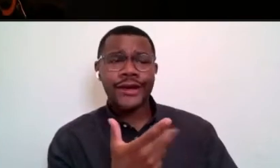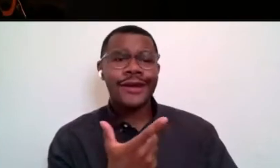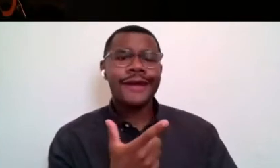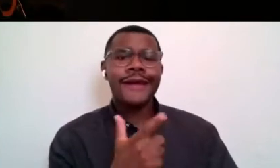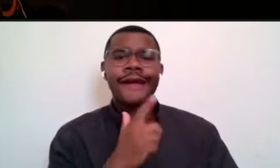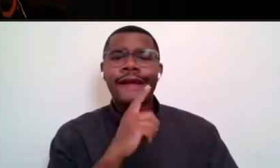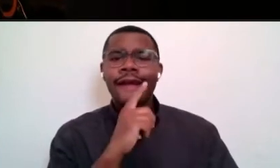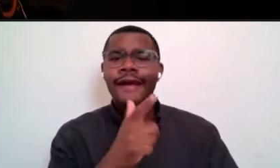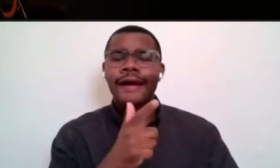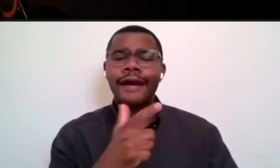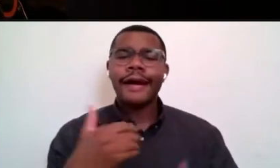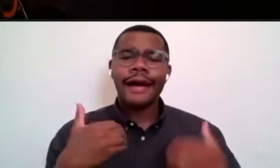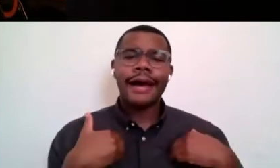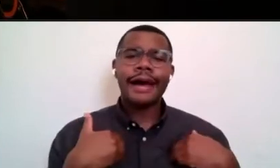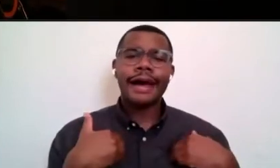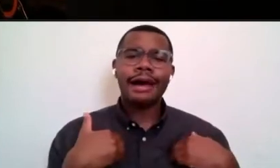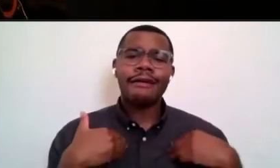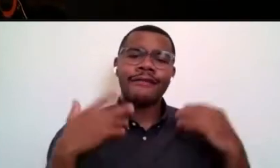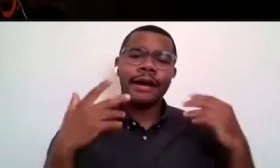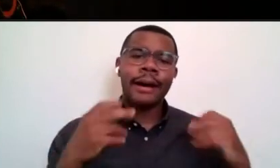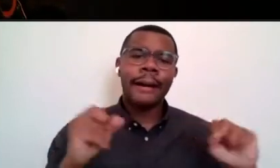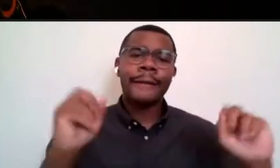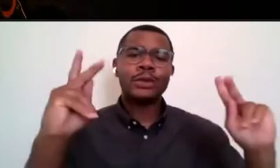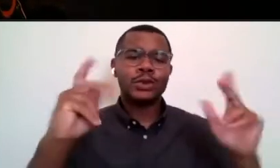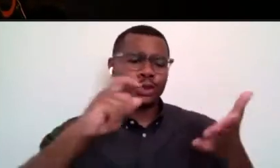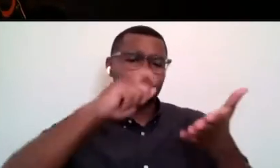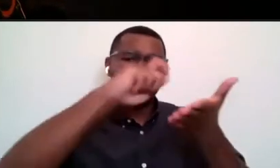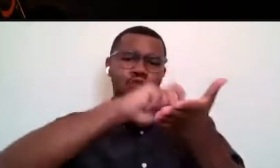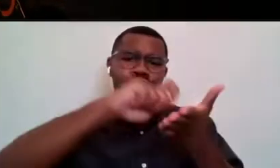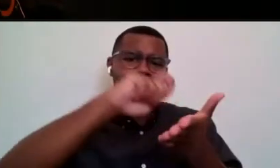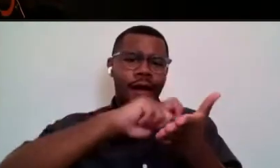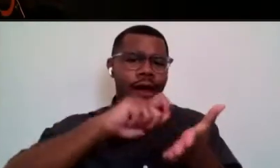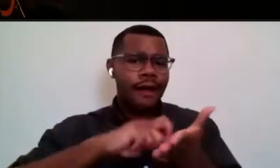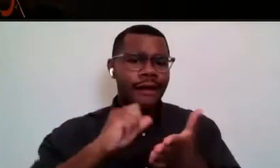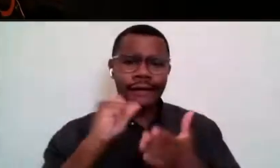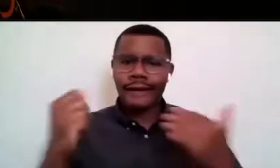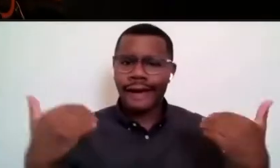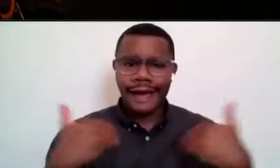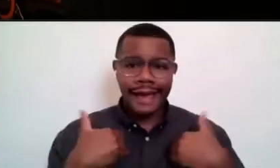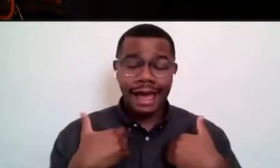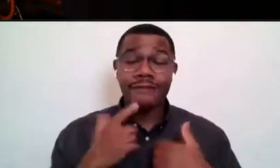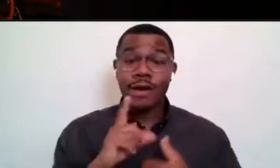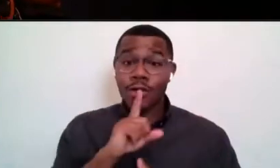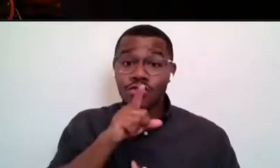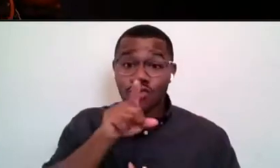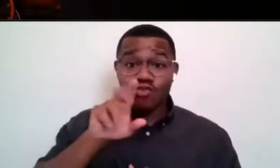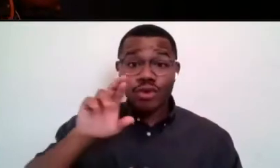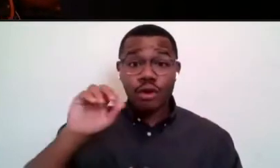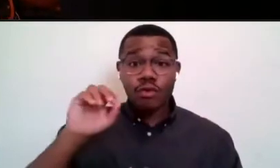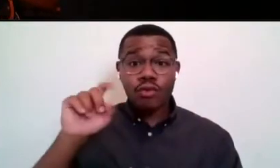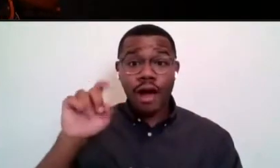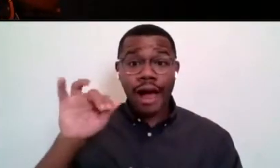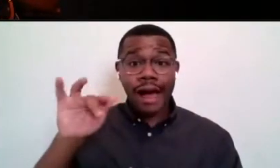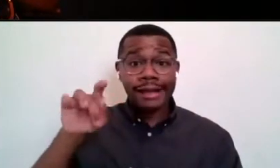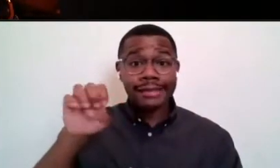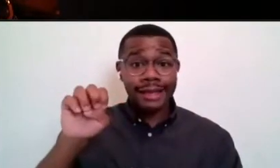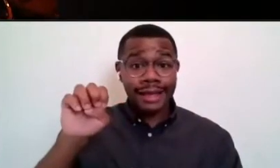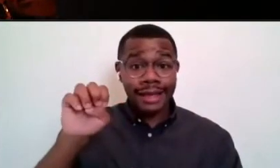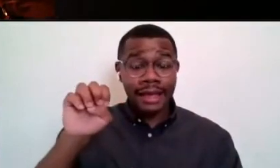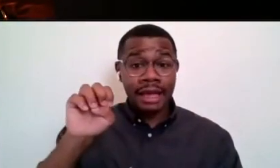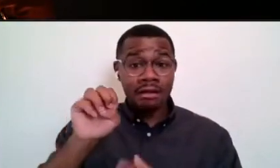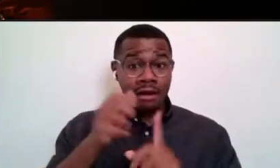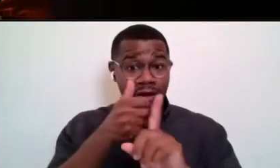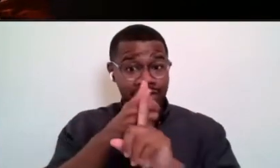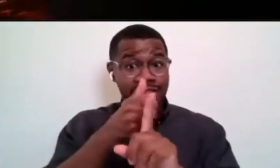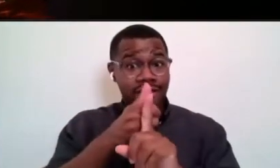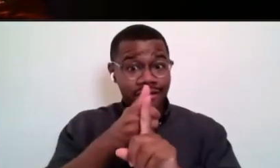the real Roxanne, when I first started working in the jails, she was in lockdown, the real Roxanne. I didn't know, they knew,